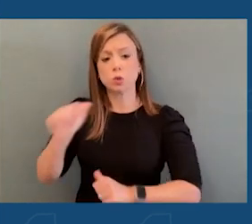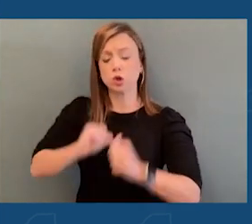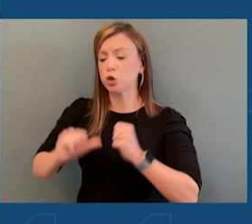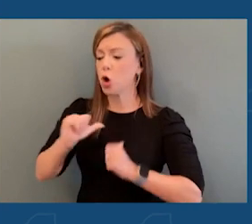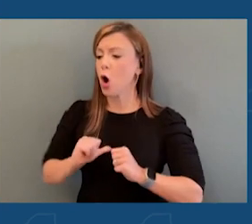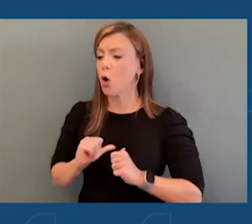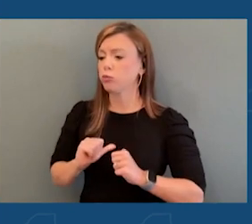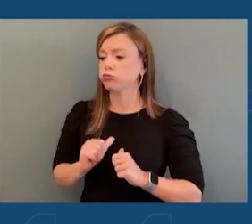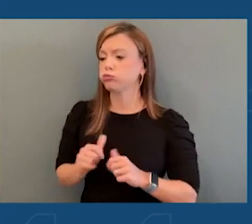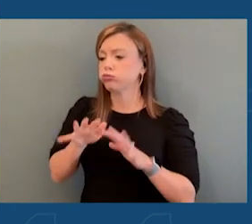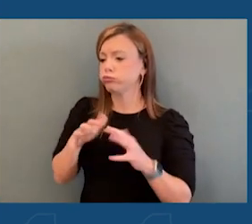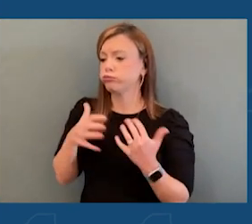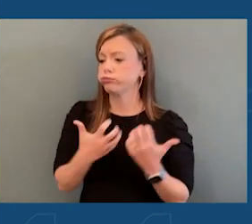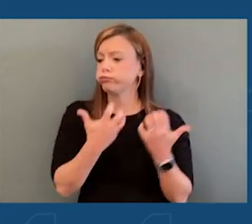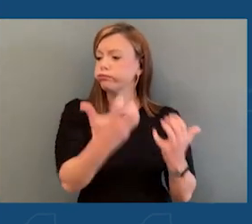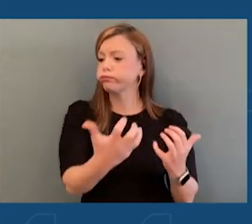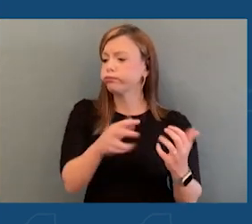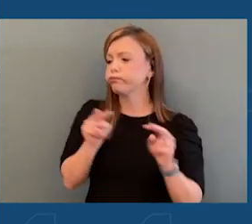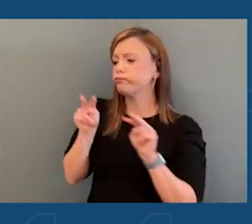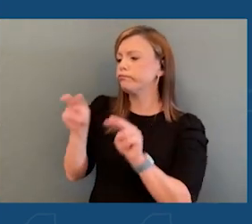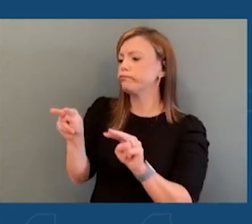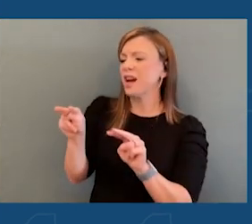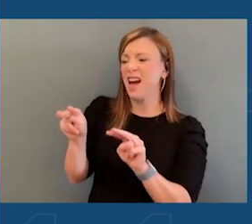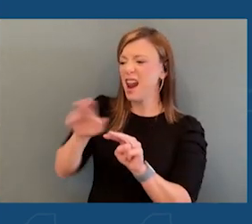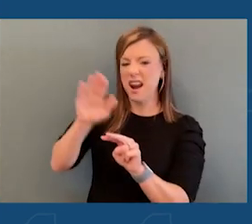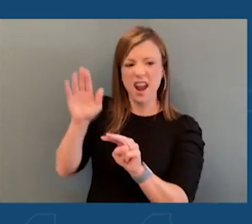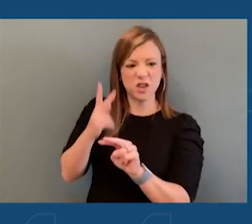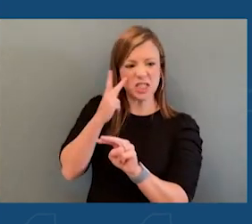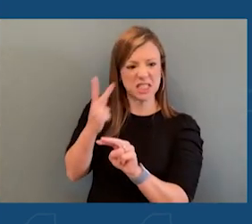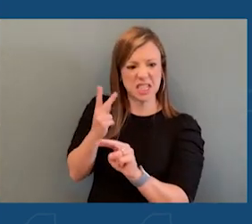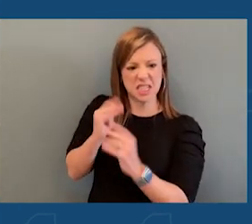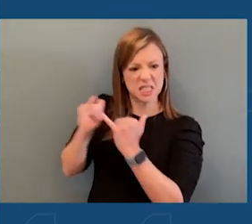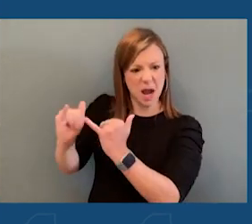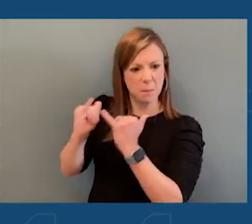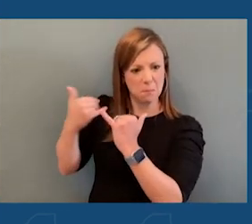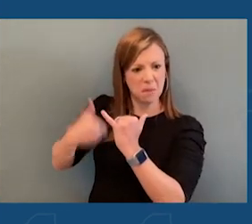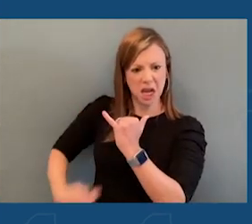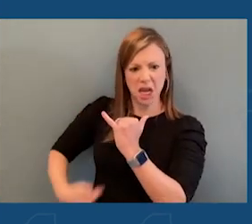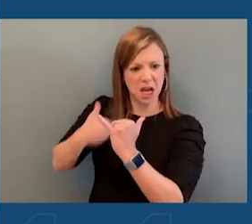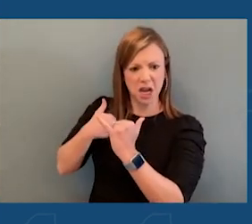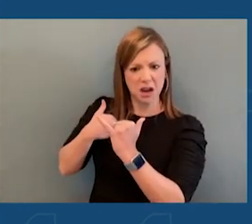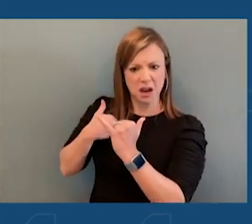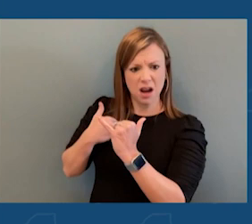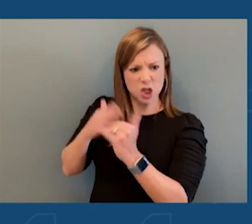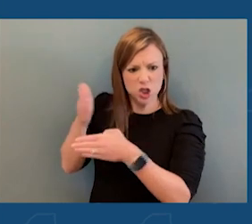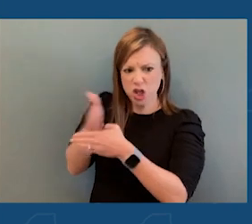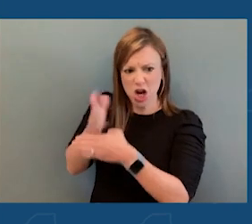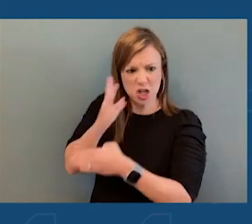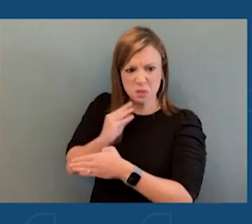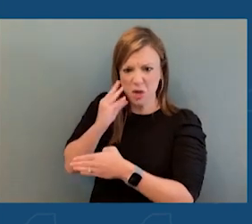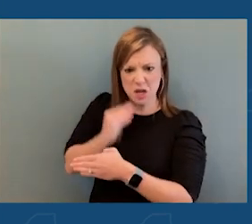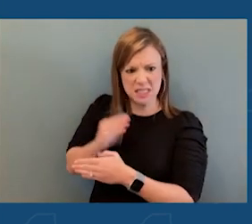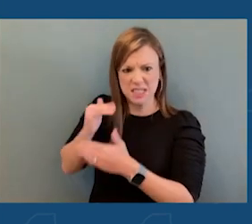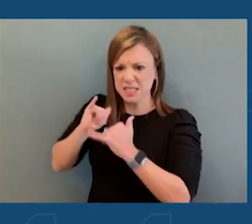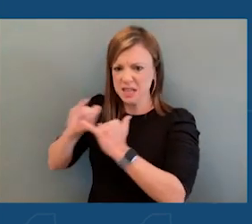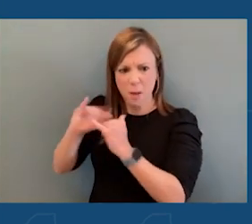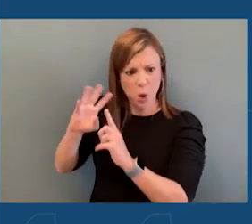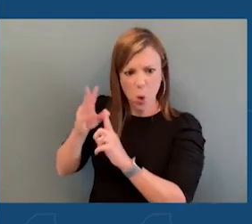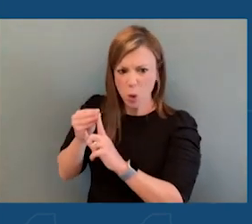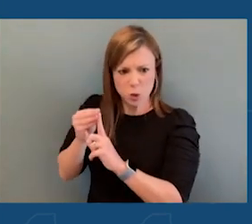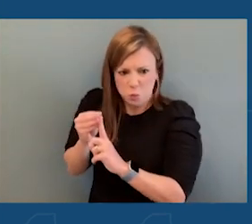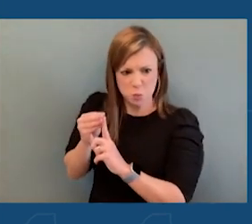see people who look like them, who've had shared experiences, they don't get the same connection that they otherwise would have